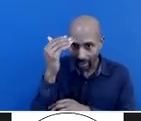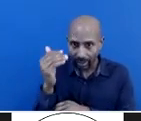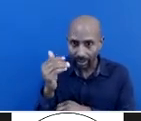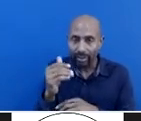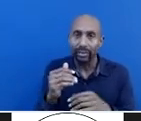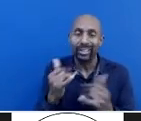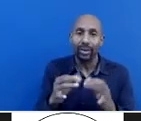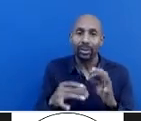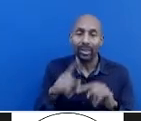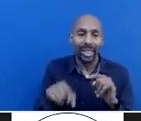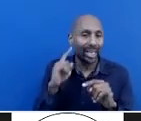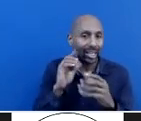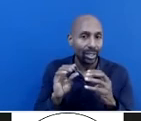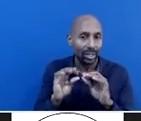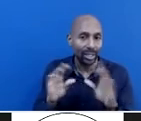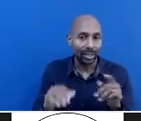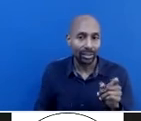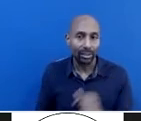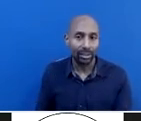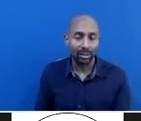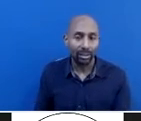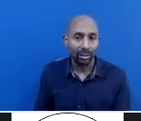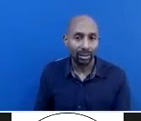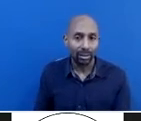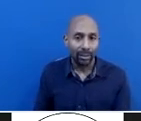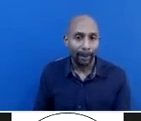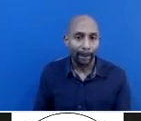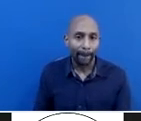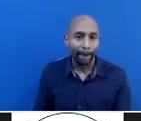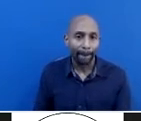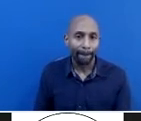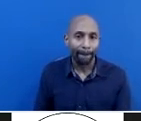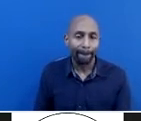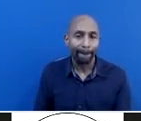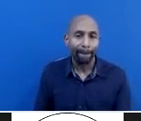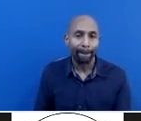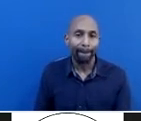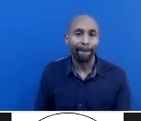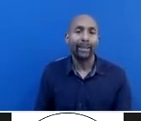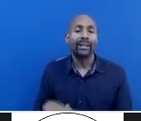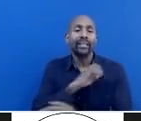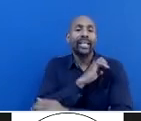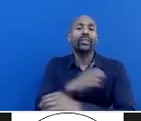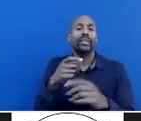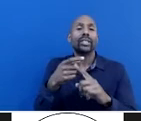of the human condition. Okay. So one of the great